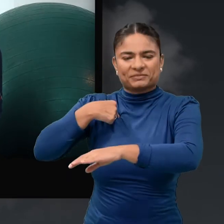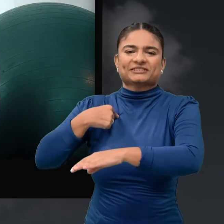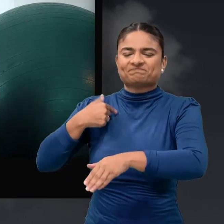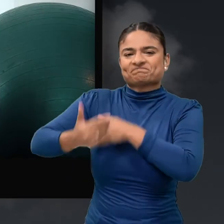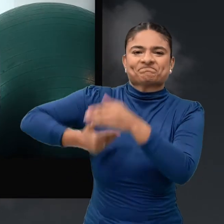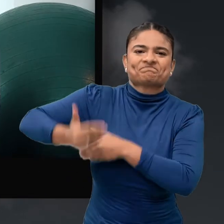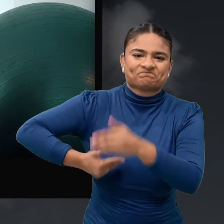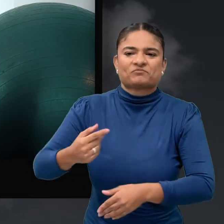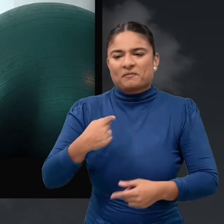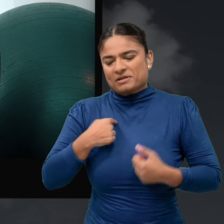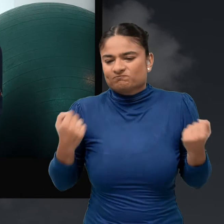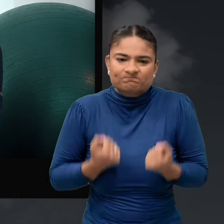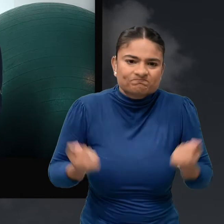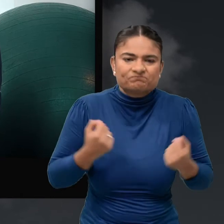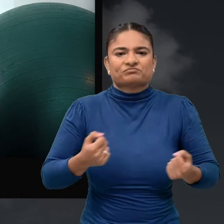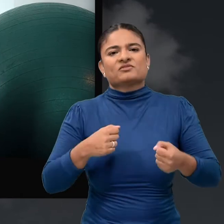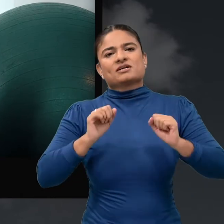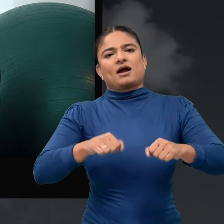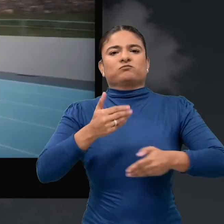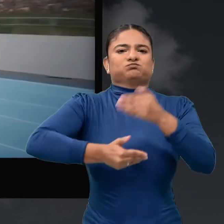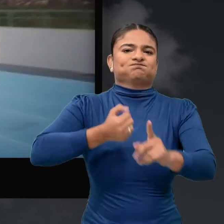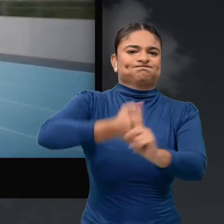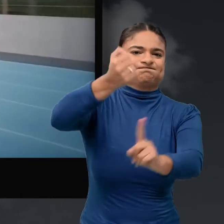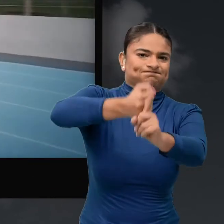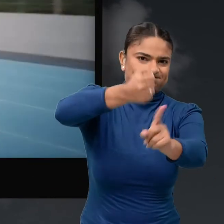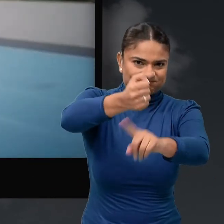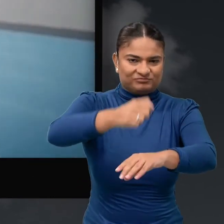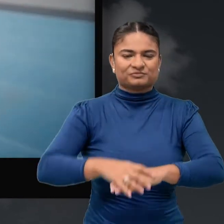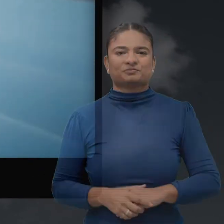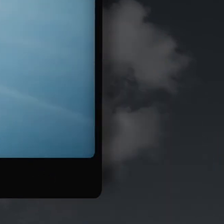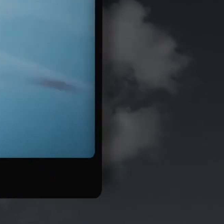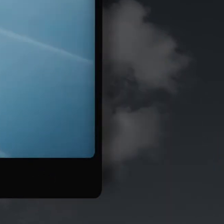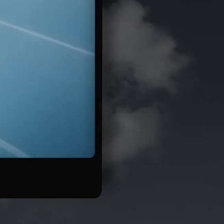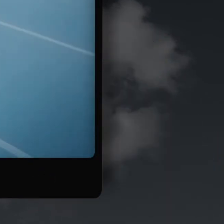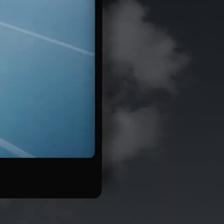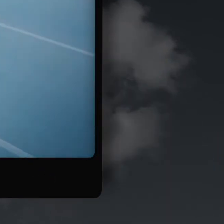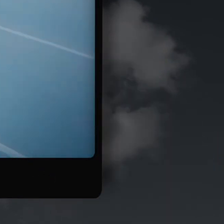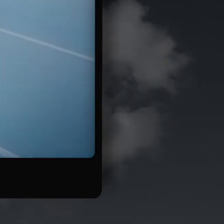subsidized program, which offers this rehabilitation at an affordable price.